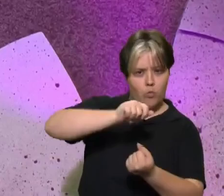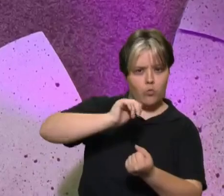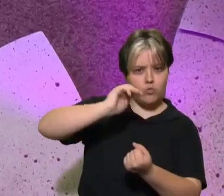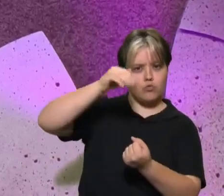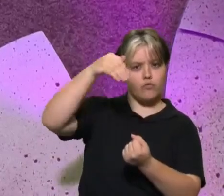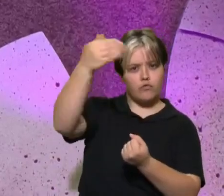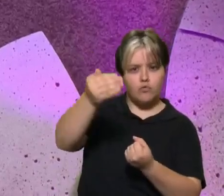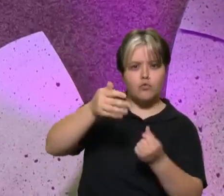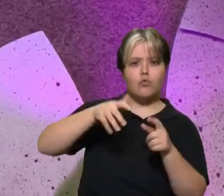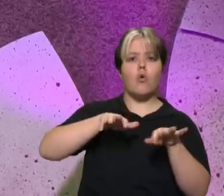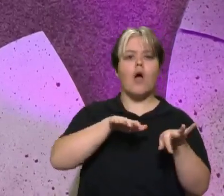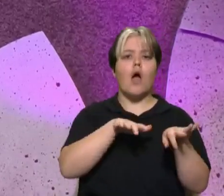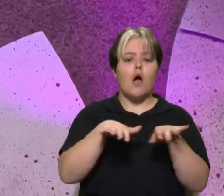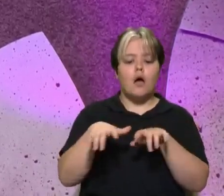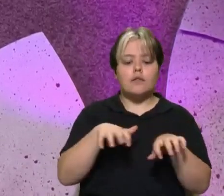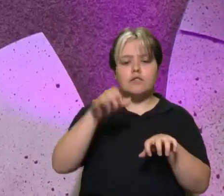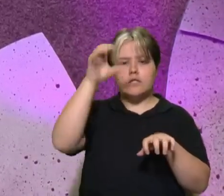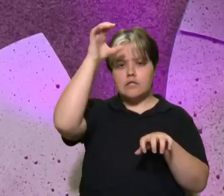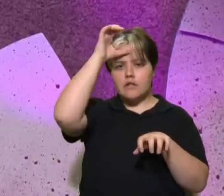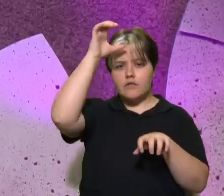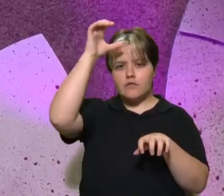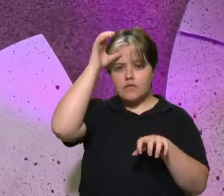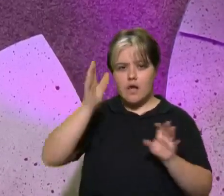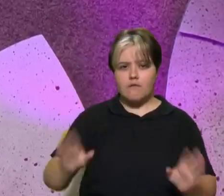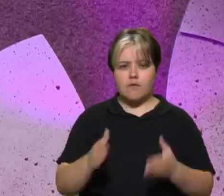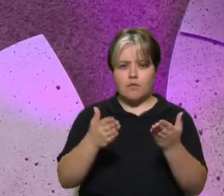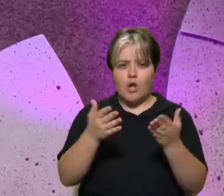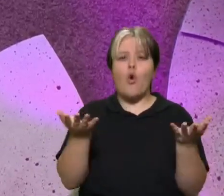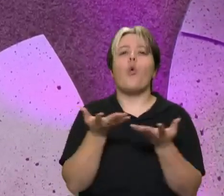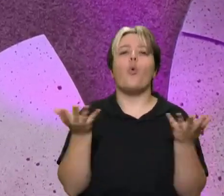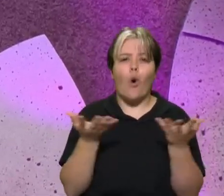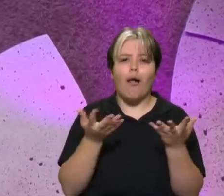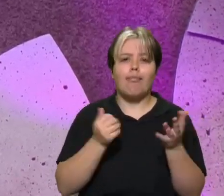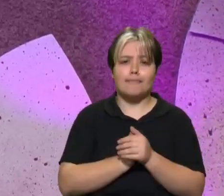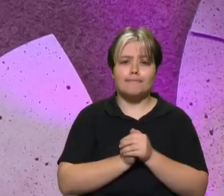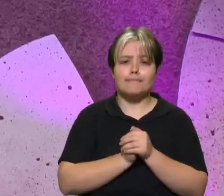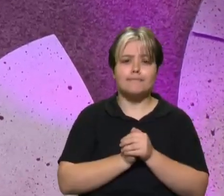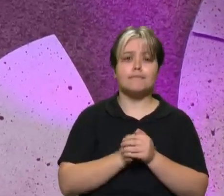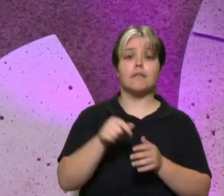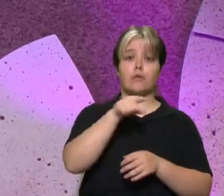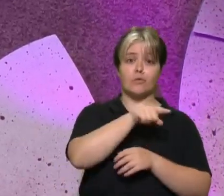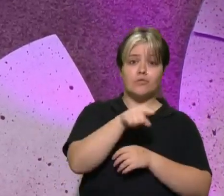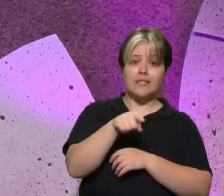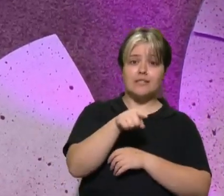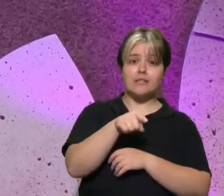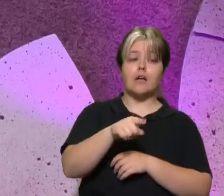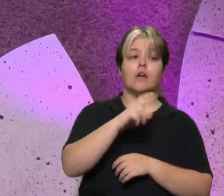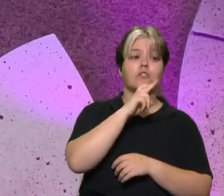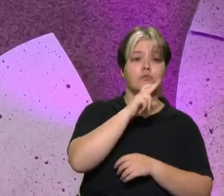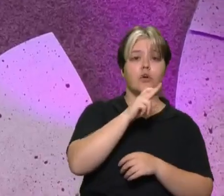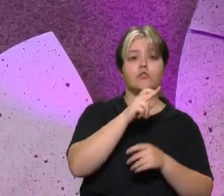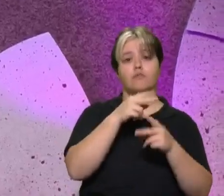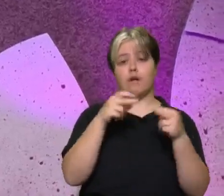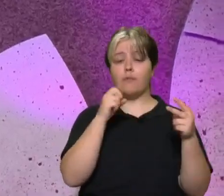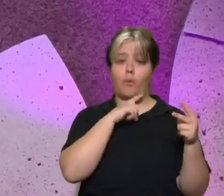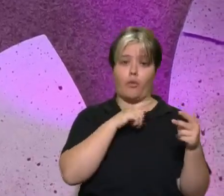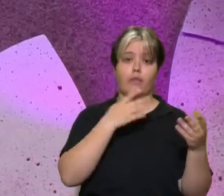this question: what will AI economics promote a free world?